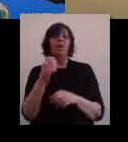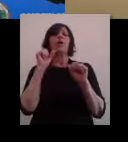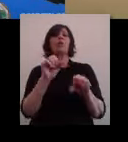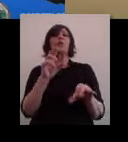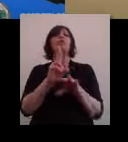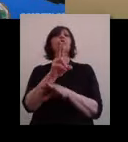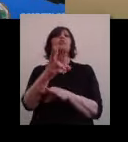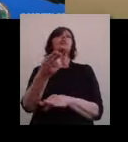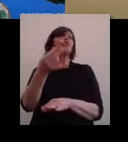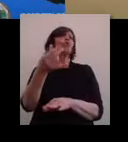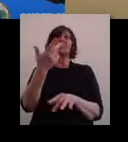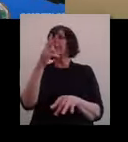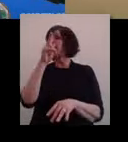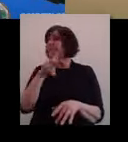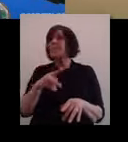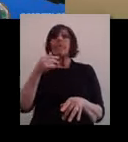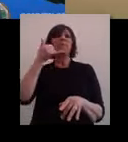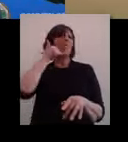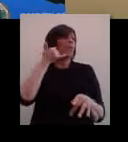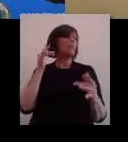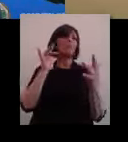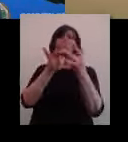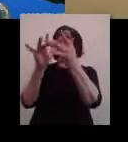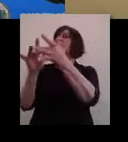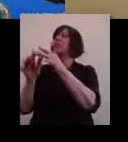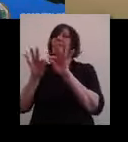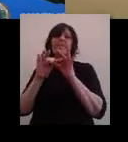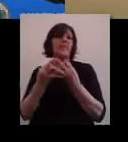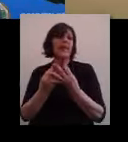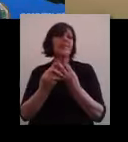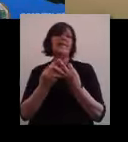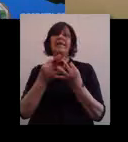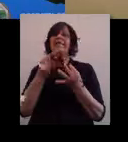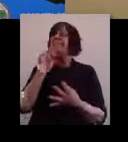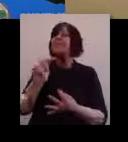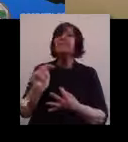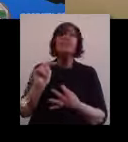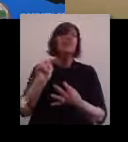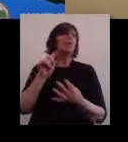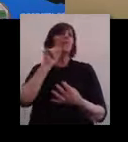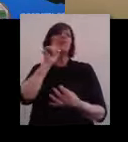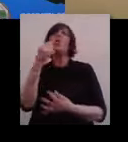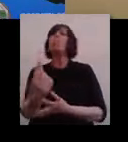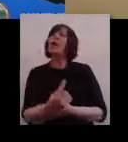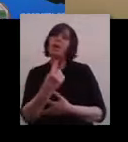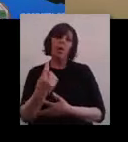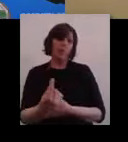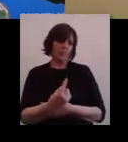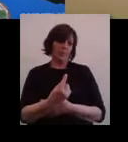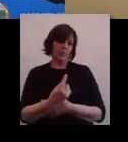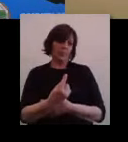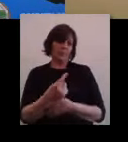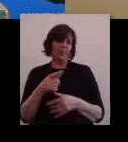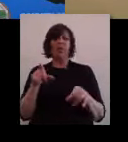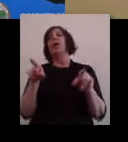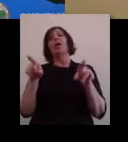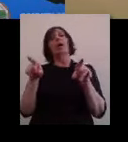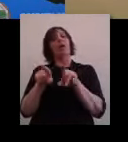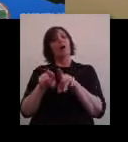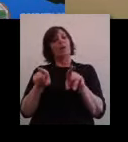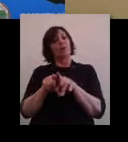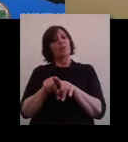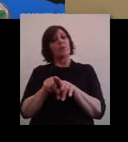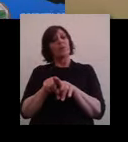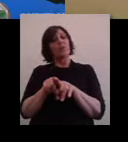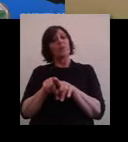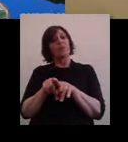reach out to their friends and family. I mean, your friends and family are just as alone as you are. And then also, if you think you need to